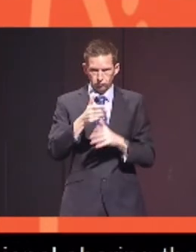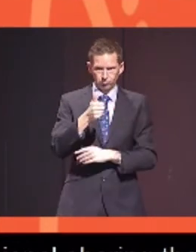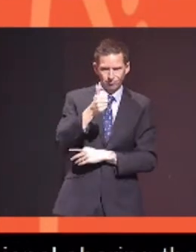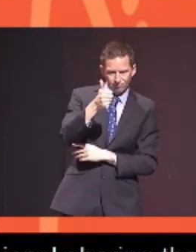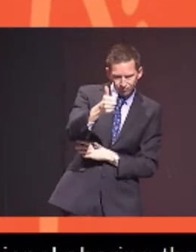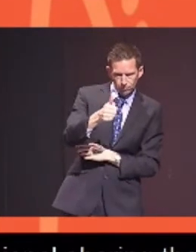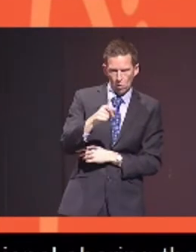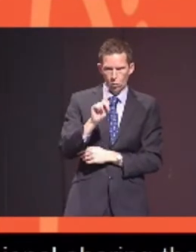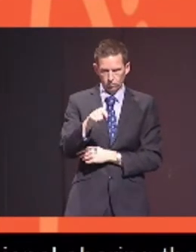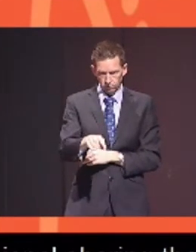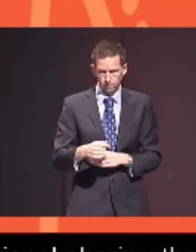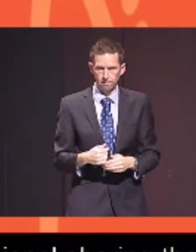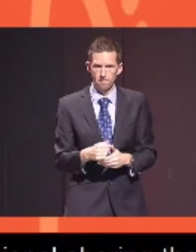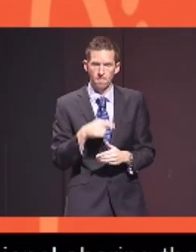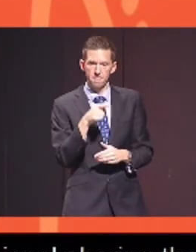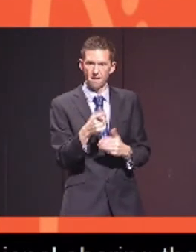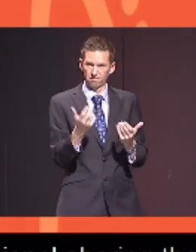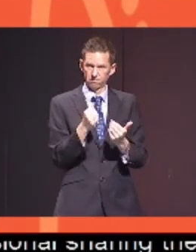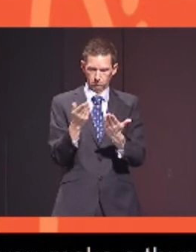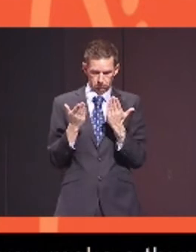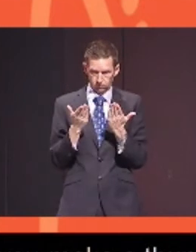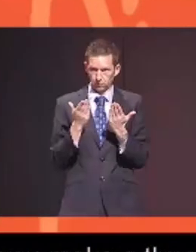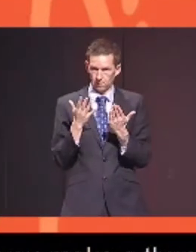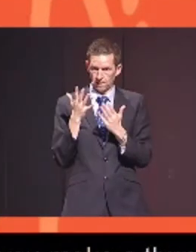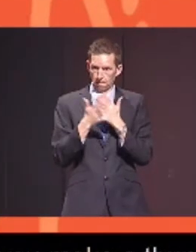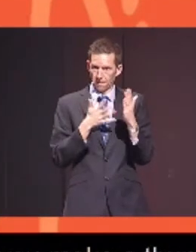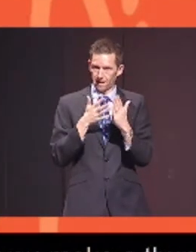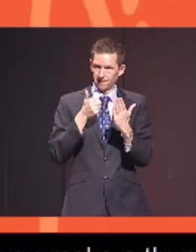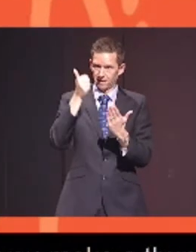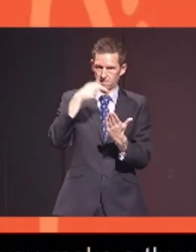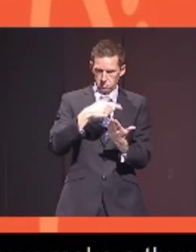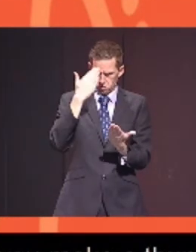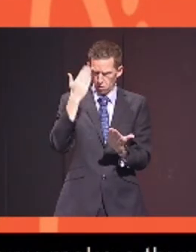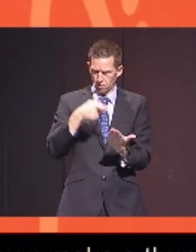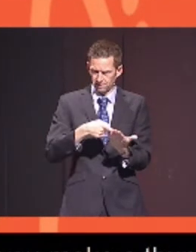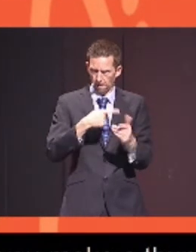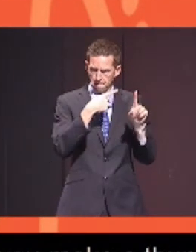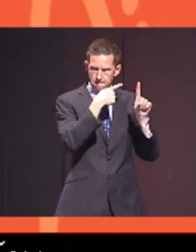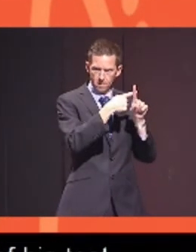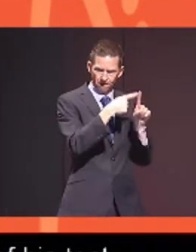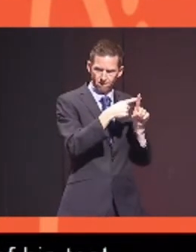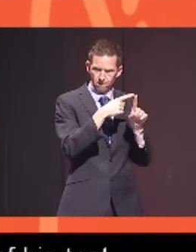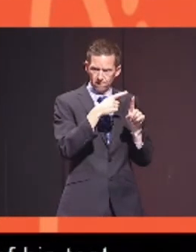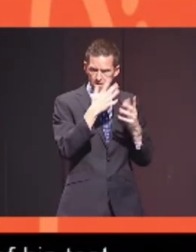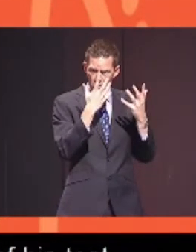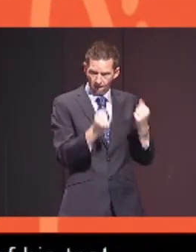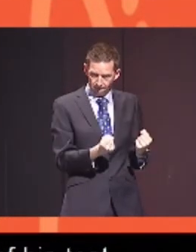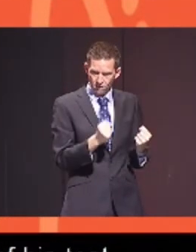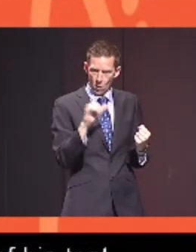what he got as a result of his test, meaning that he does not know if this is positive